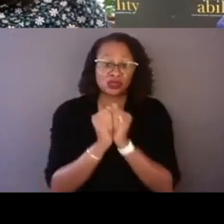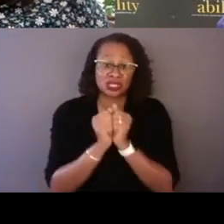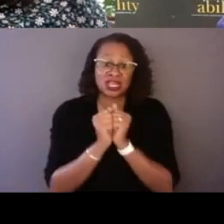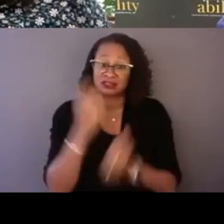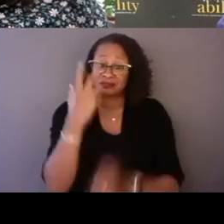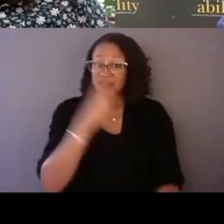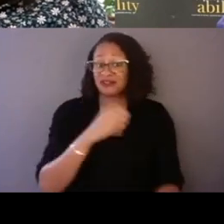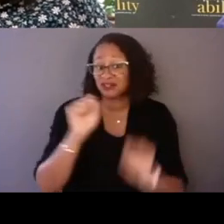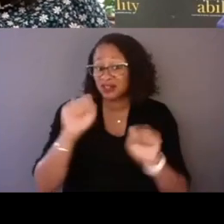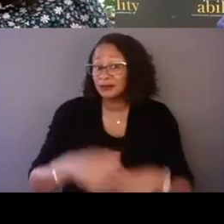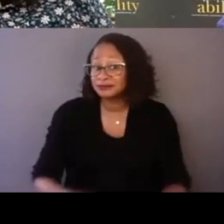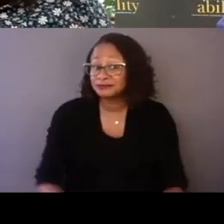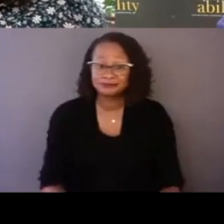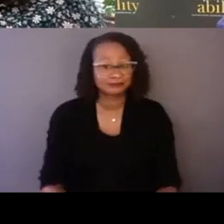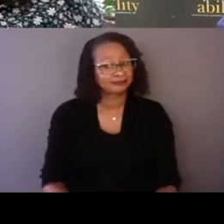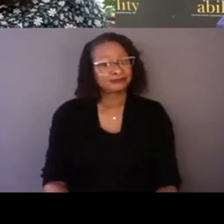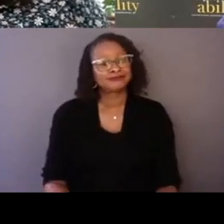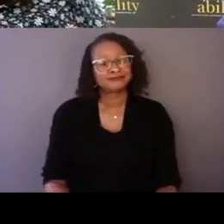beautifully.